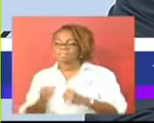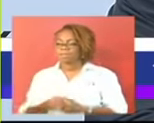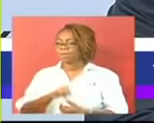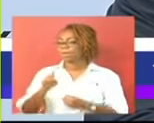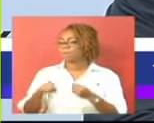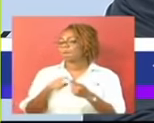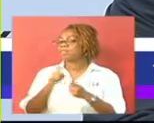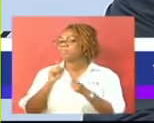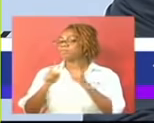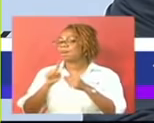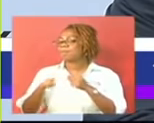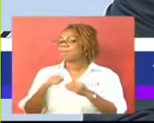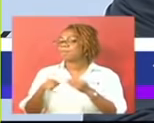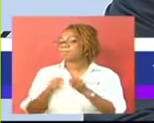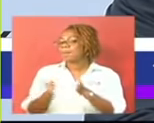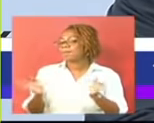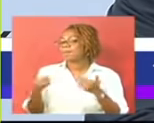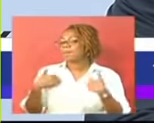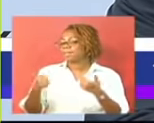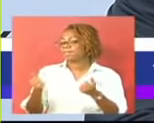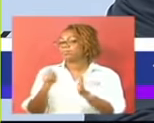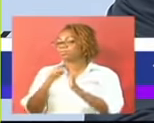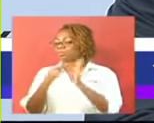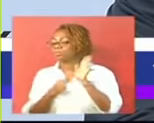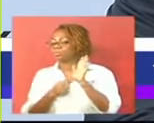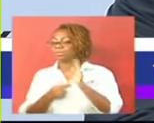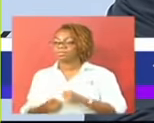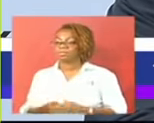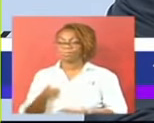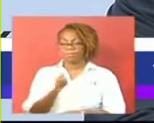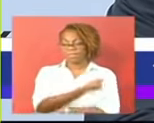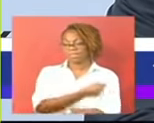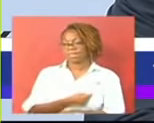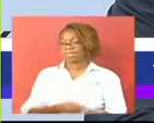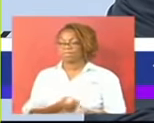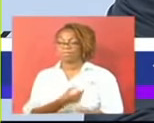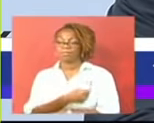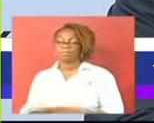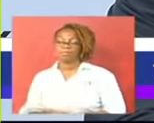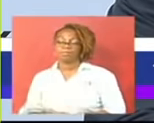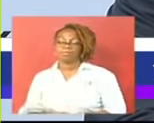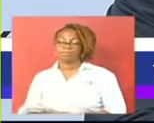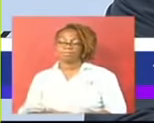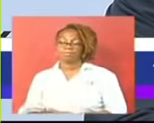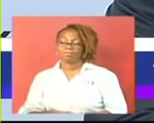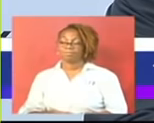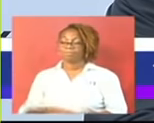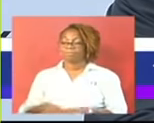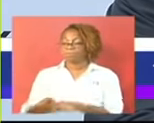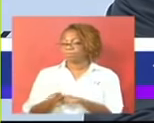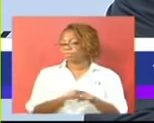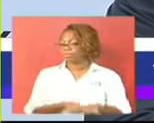we speak about vaccination, when we speak about the avoidance of contact, and we speak about